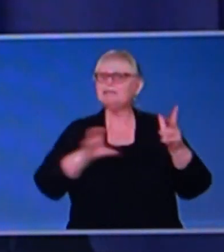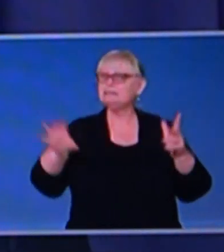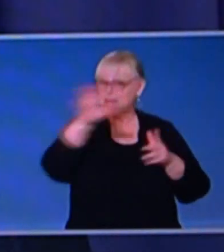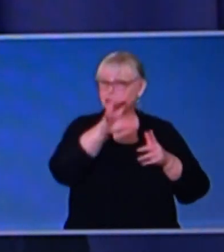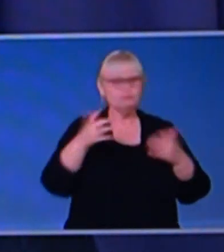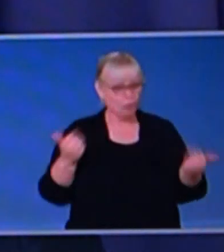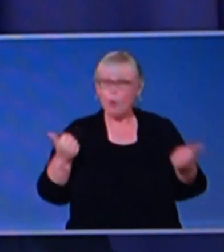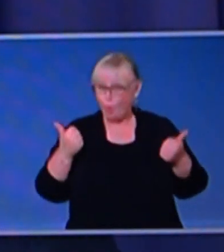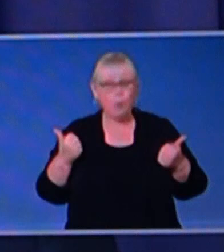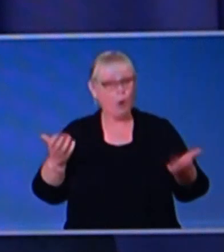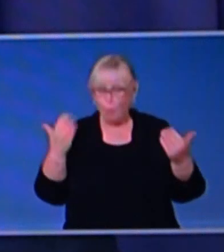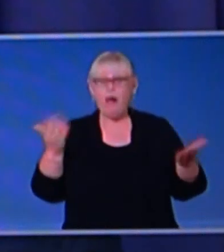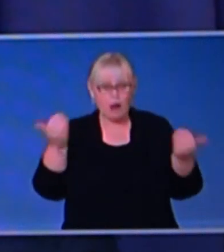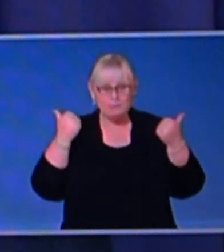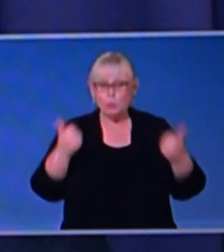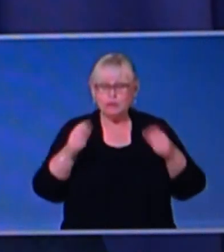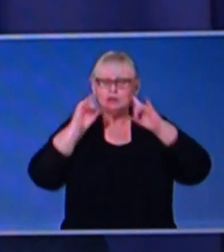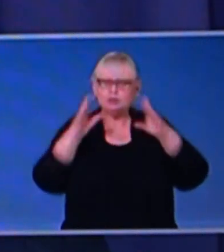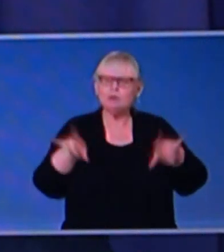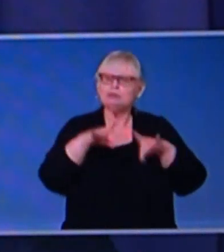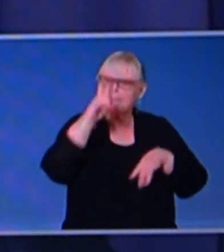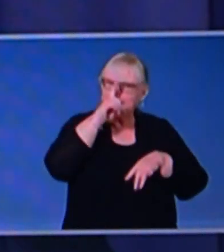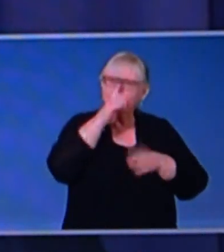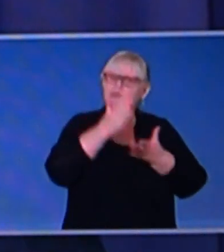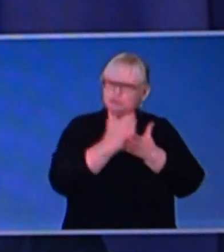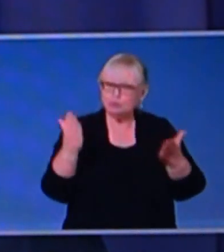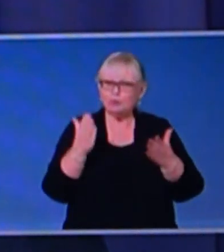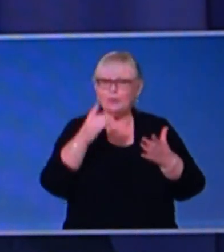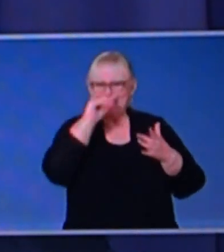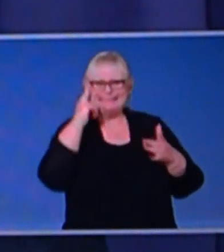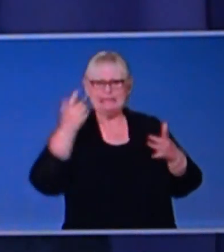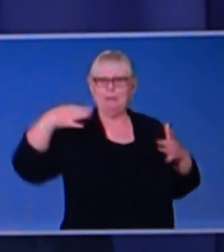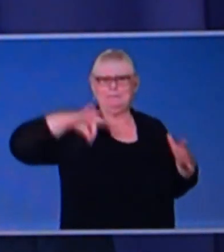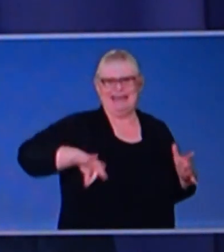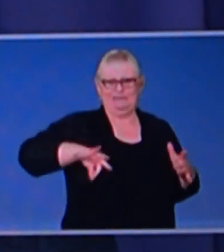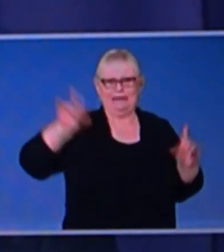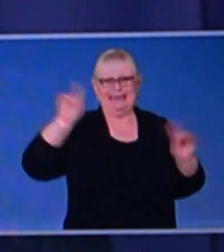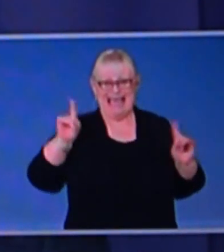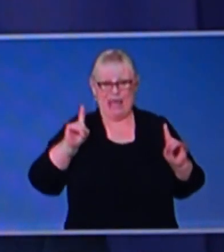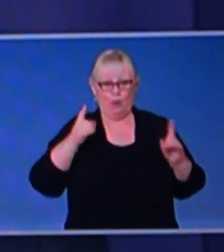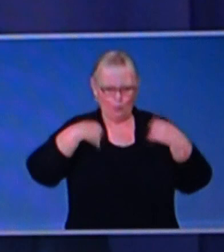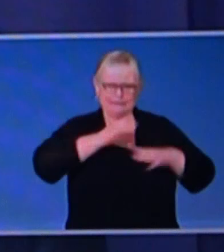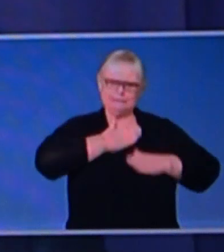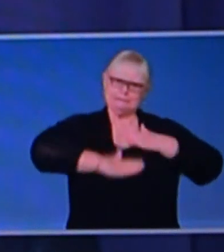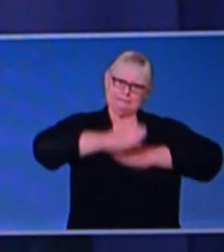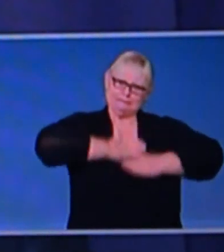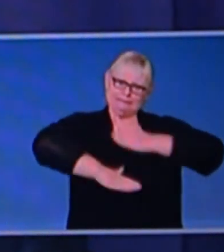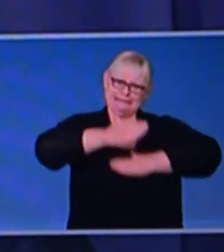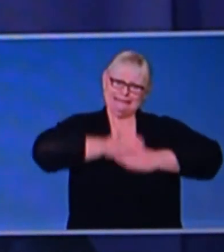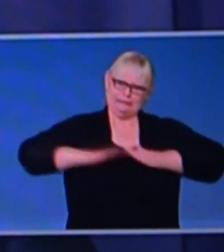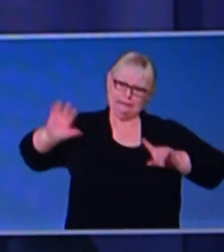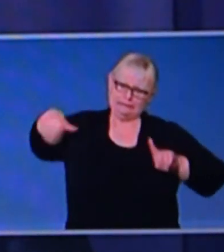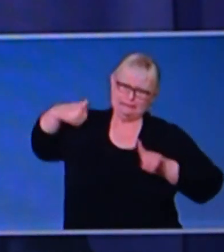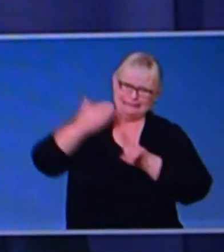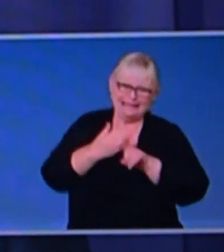welcome, and I think that demonstrates to Australians that there is a dividend for them for the way that they have been conducting themselves.